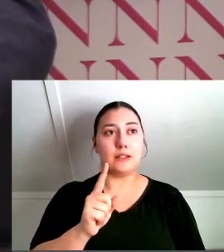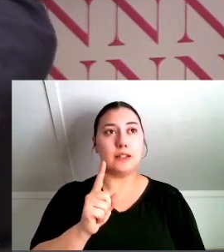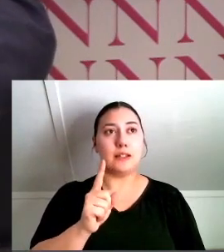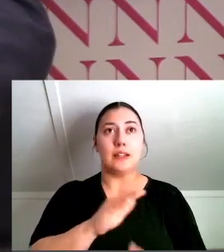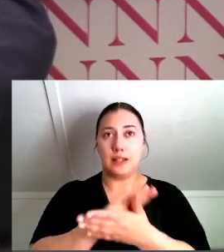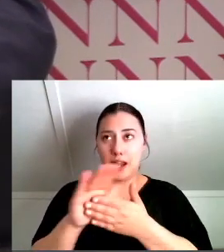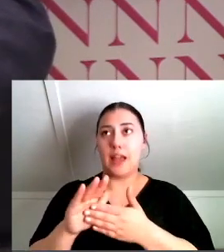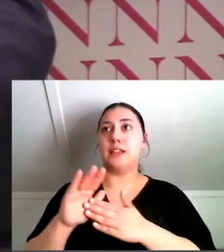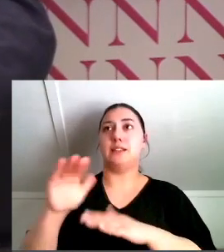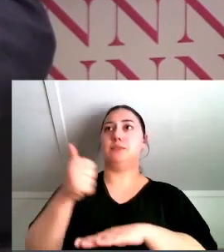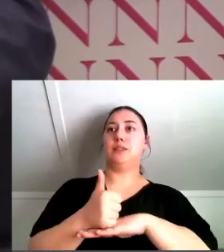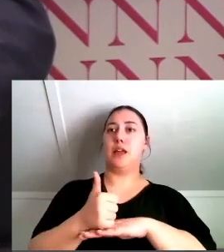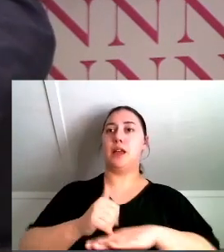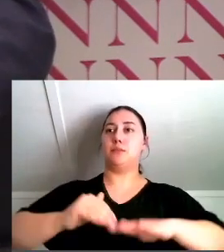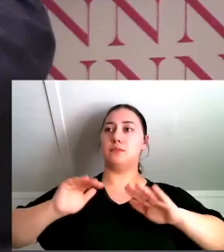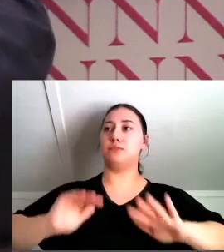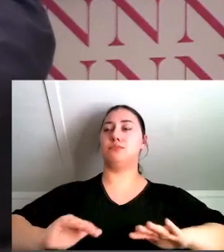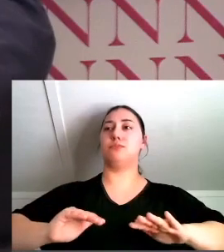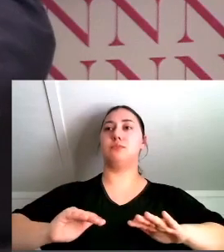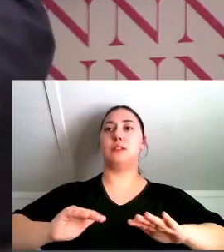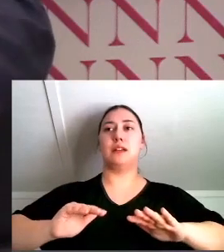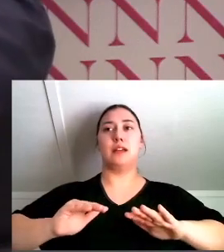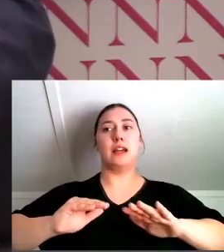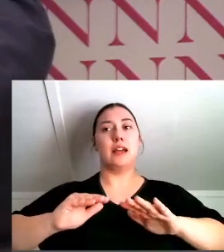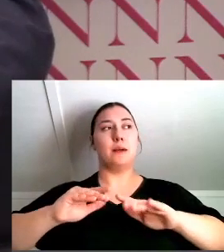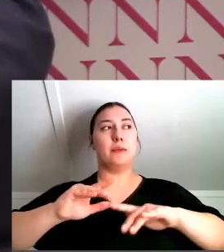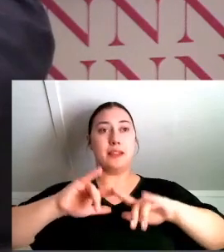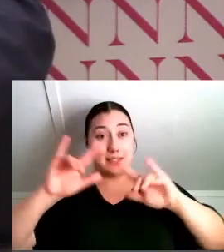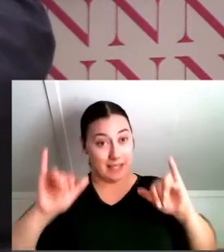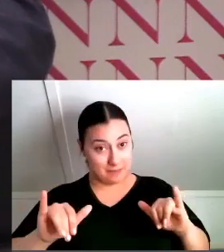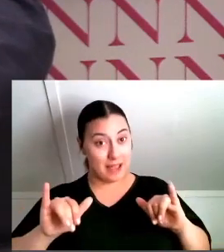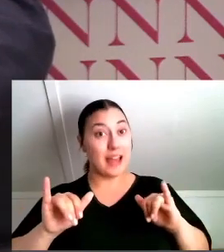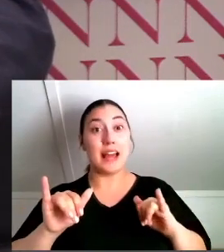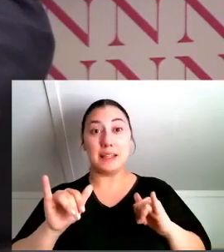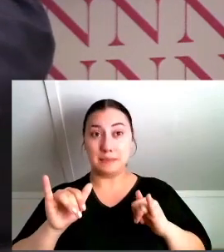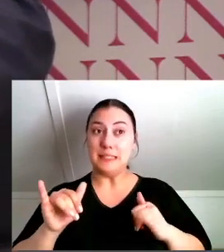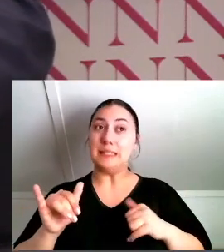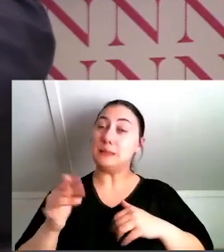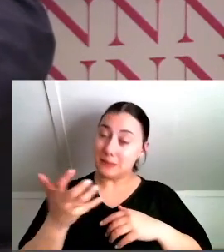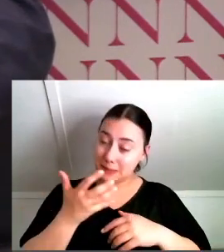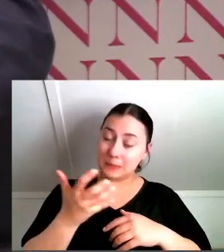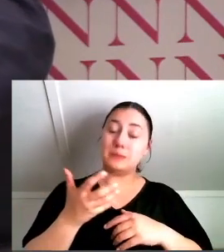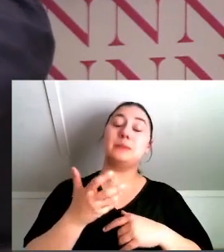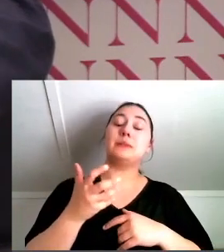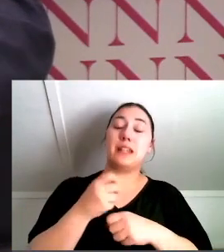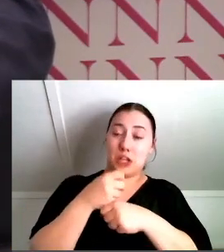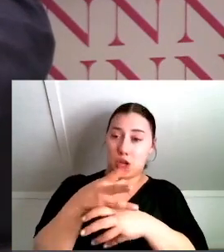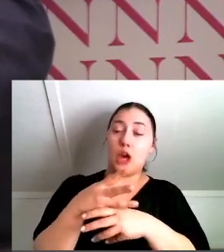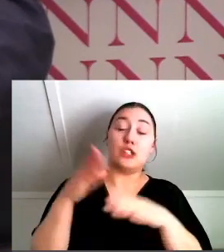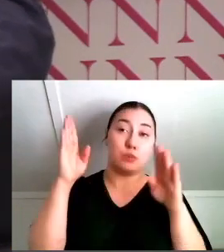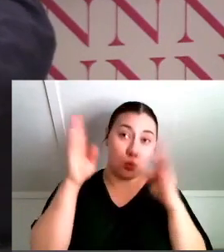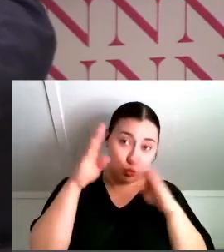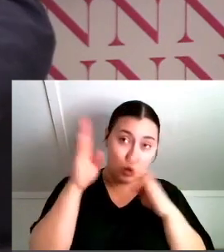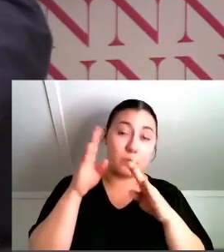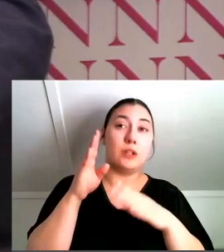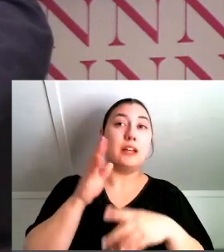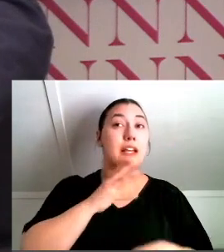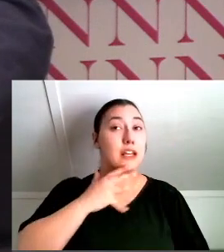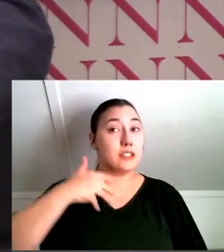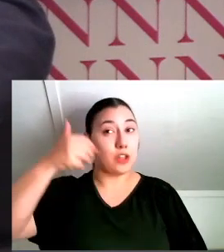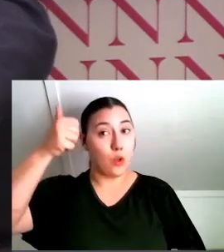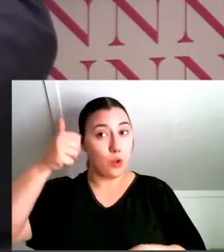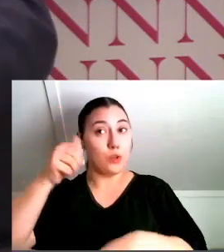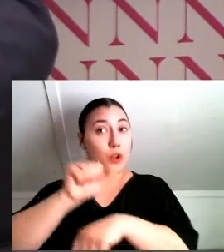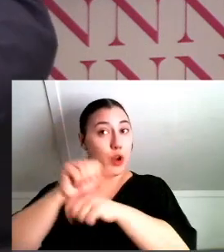sad but true, that's usually the place where you're having the most trouble. Because like, your older colleague, now I'm the older